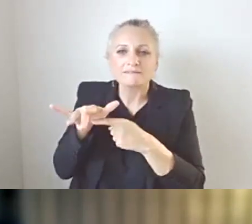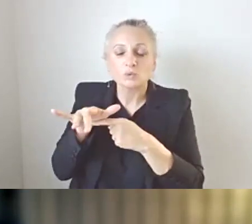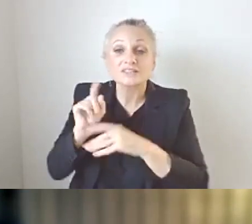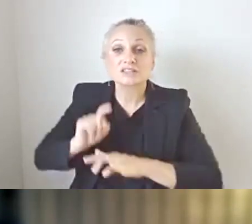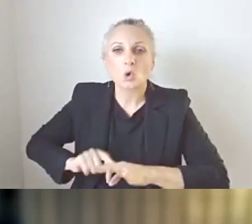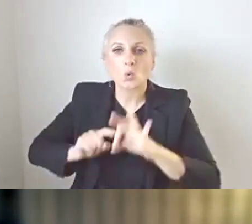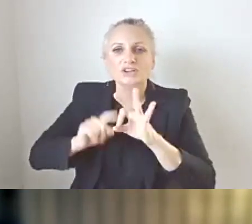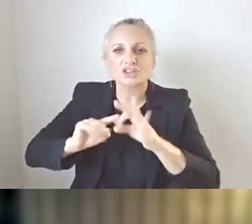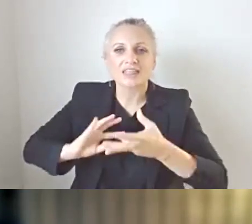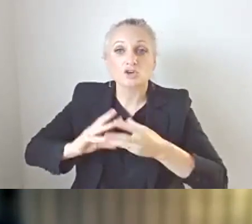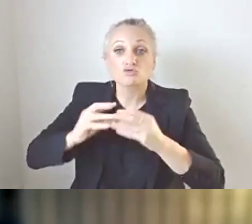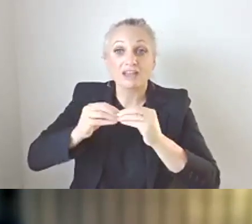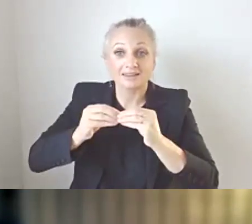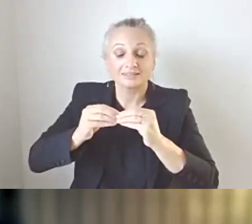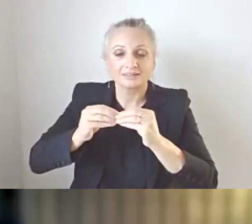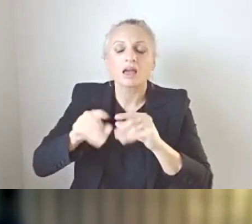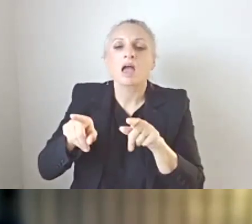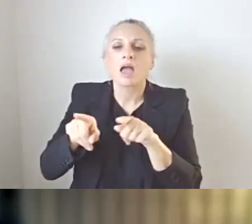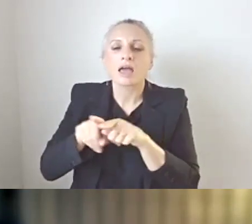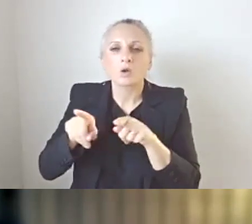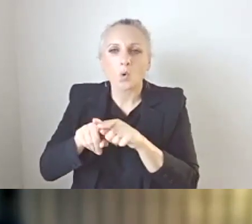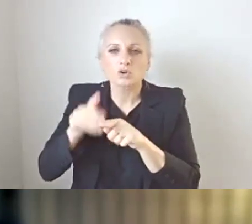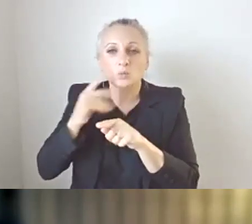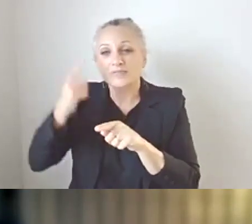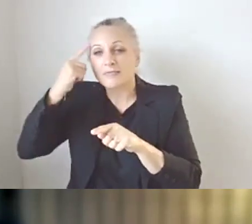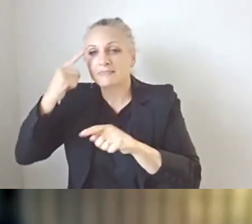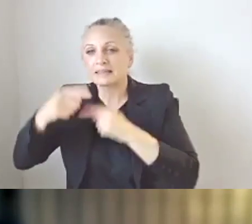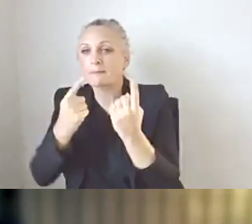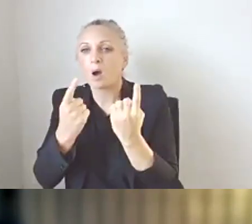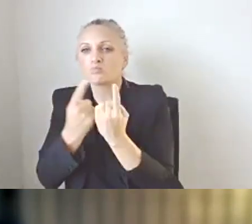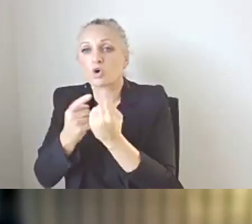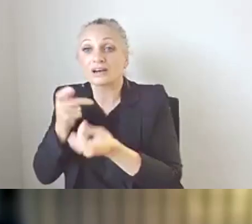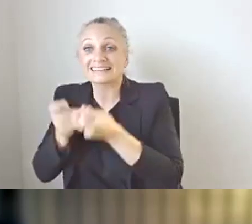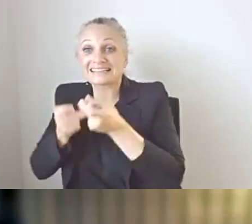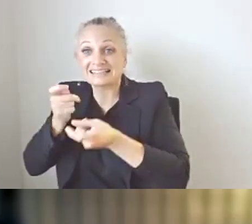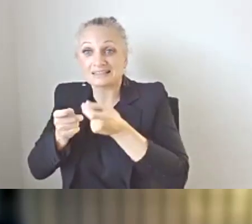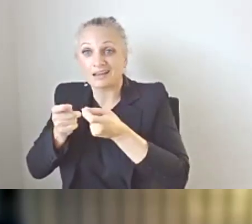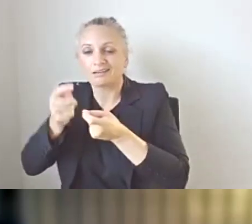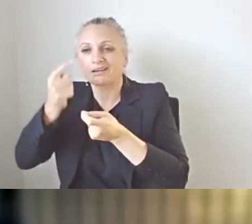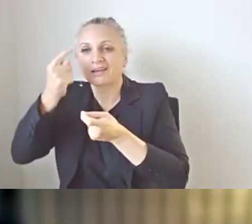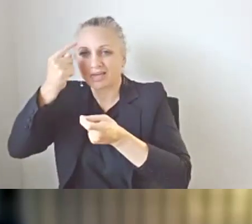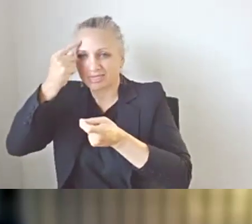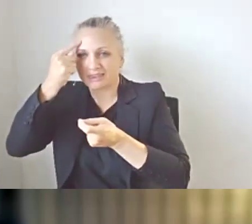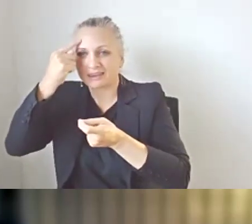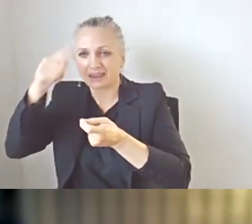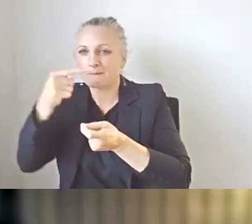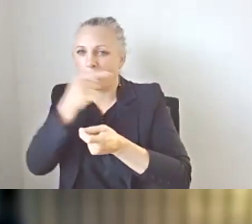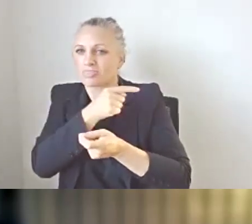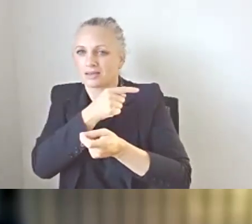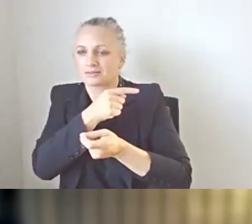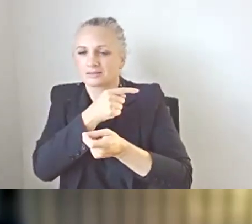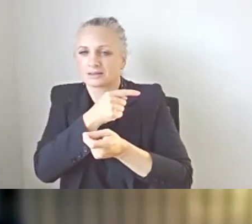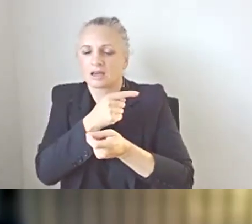consider testing and I would really like to